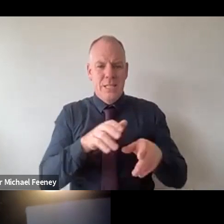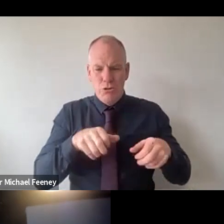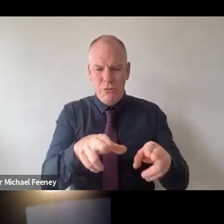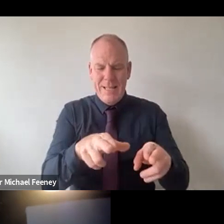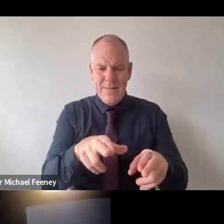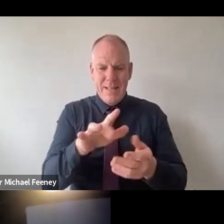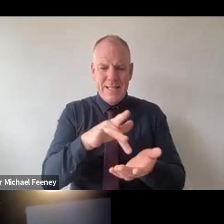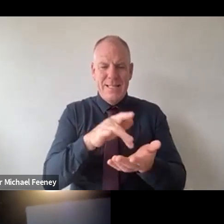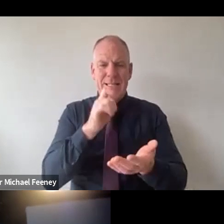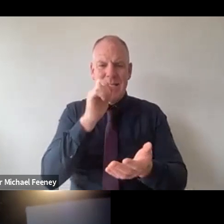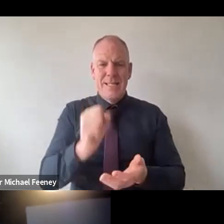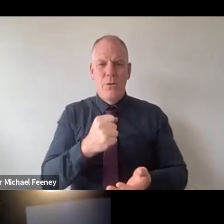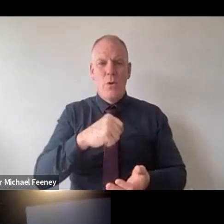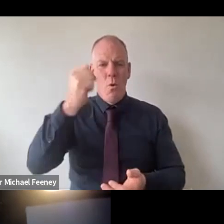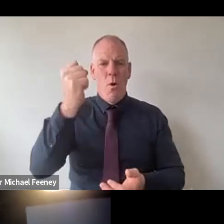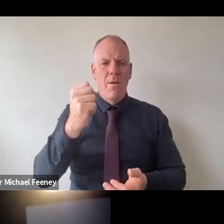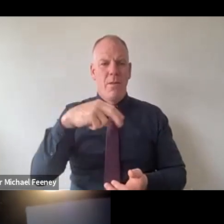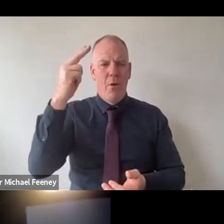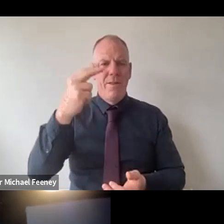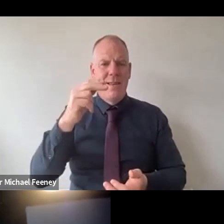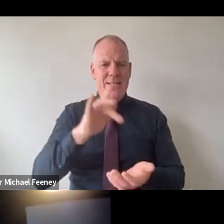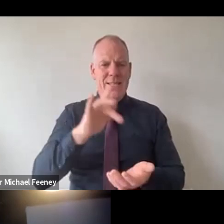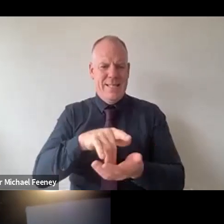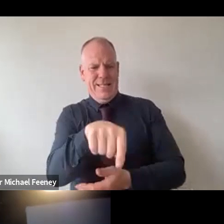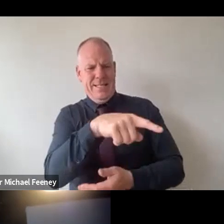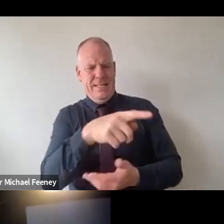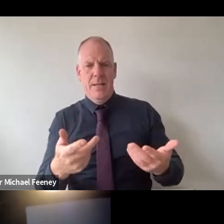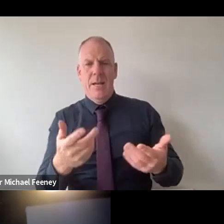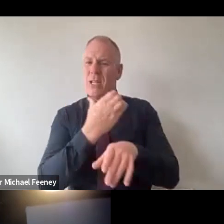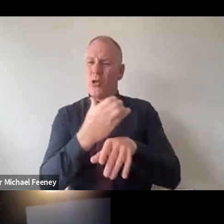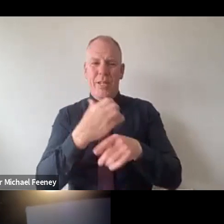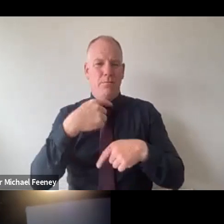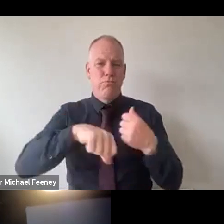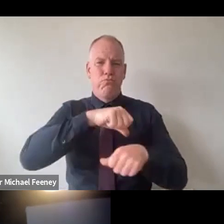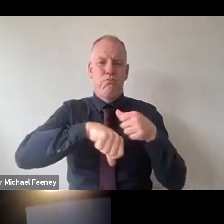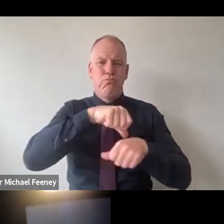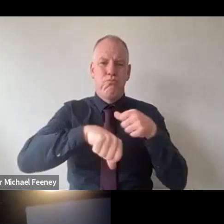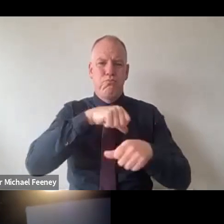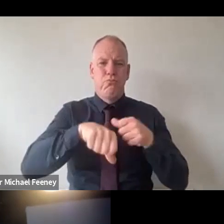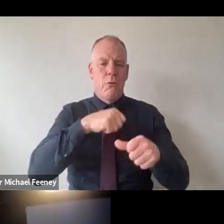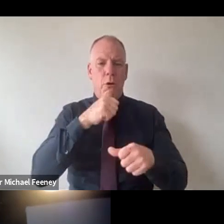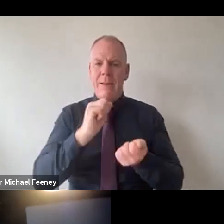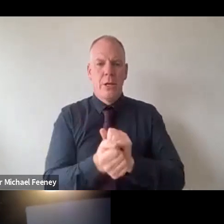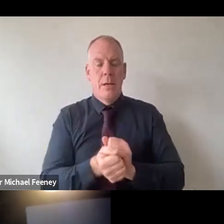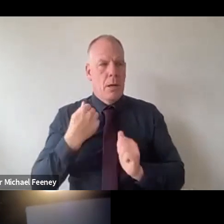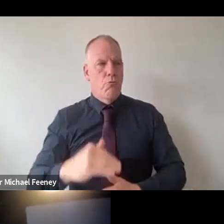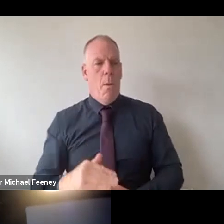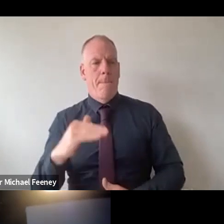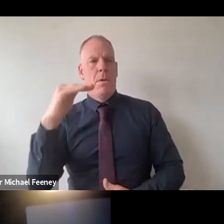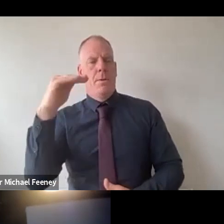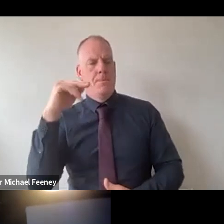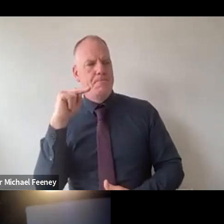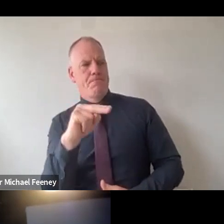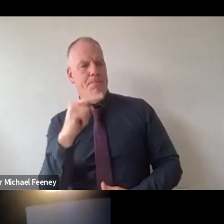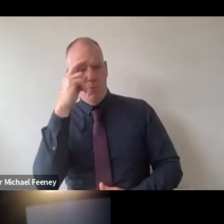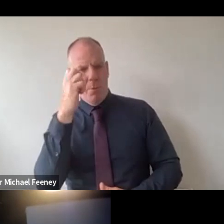in the south inner city and the north inner city. And that's a continuous revolving door. And just from growing up when I was a kid, I'd remember